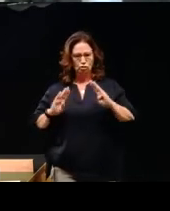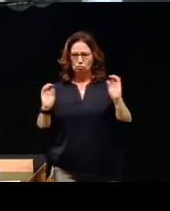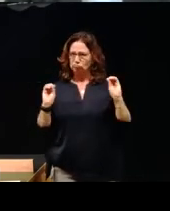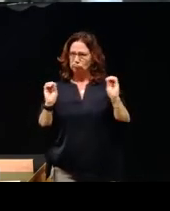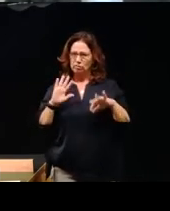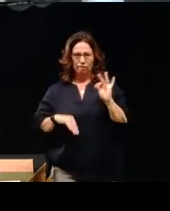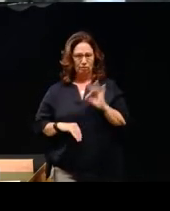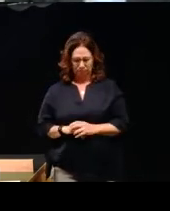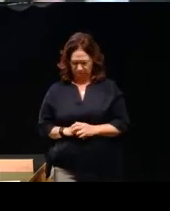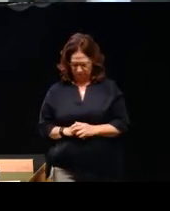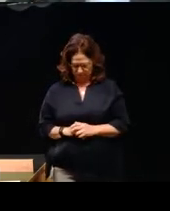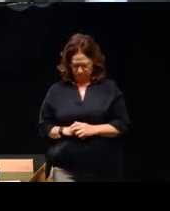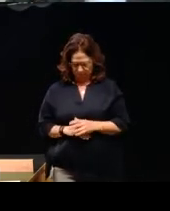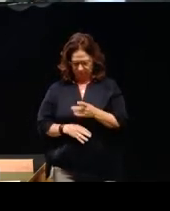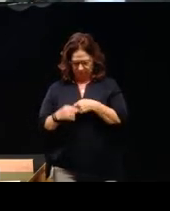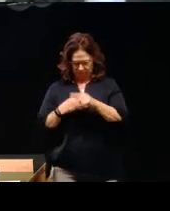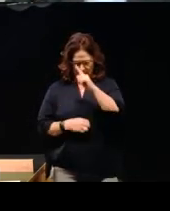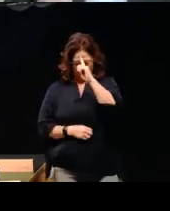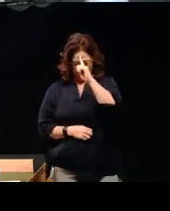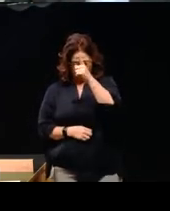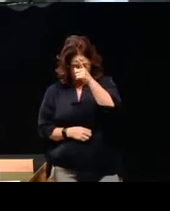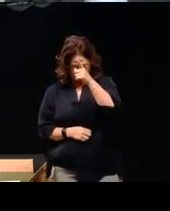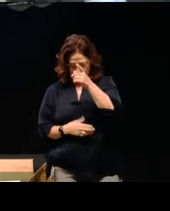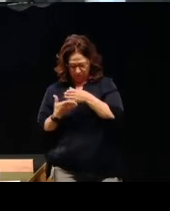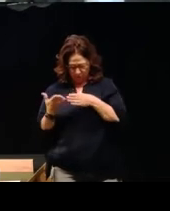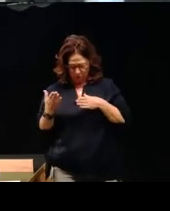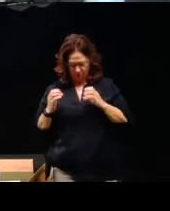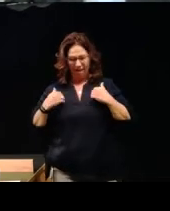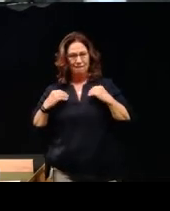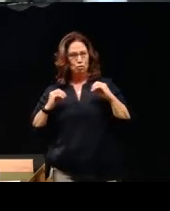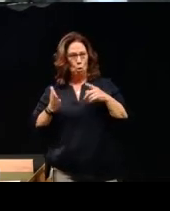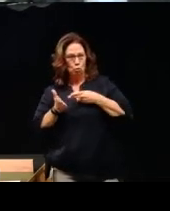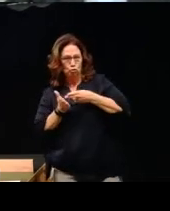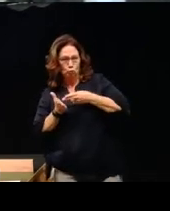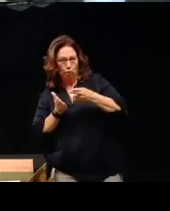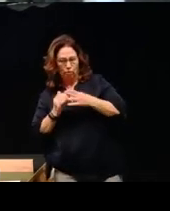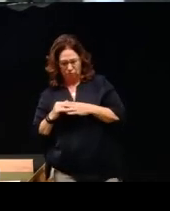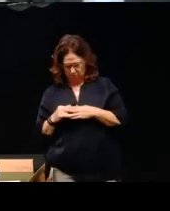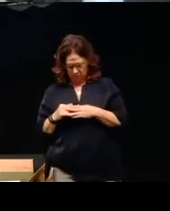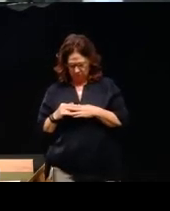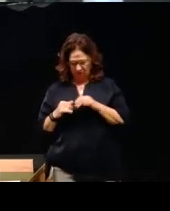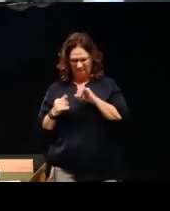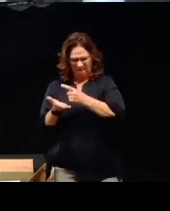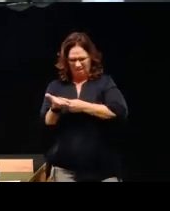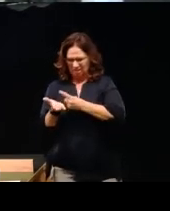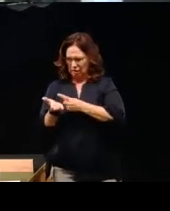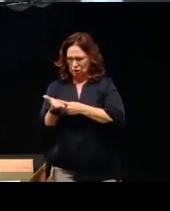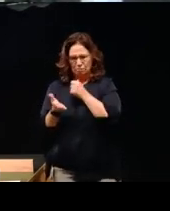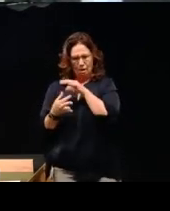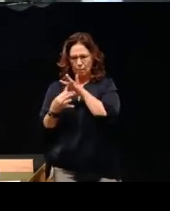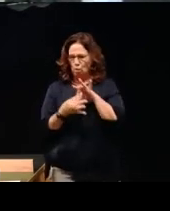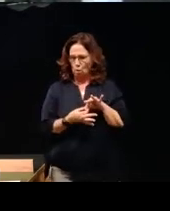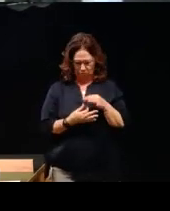made. The dichotomy is an artifact. There is no truth to it, and the discussion has no place in science in